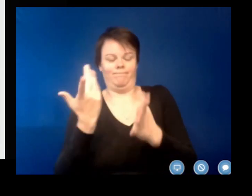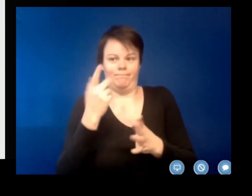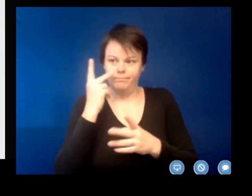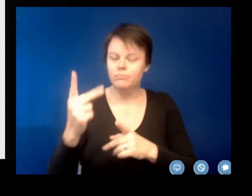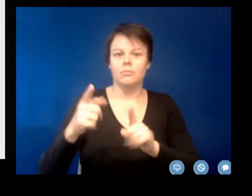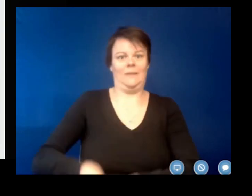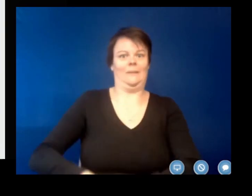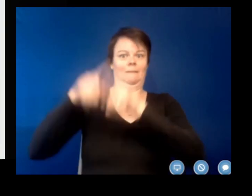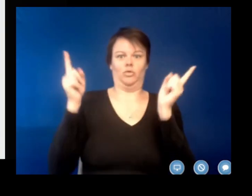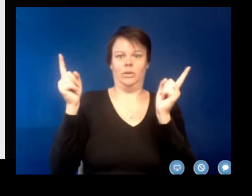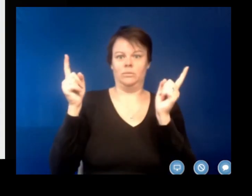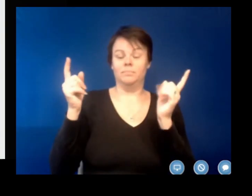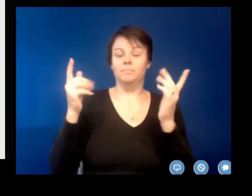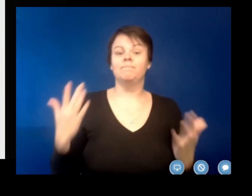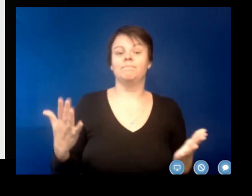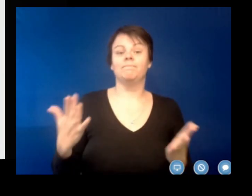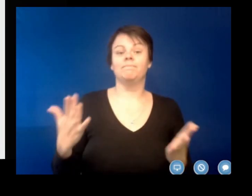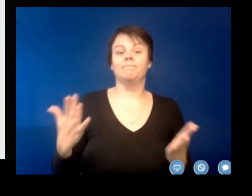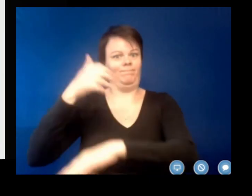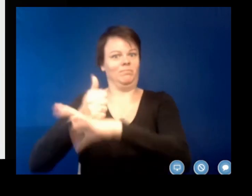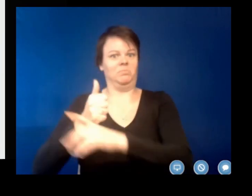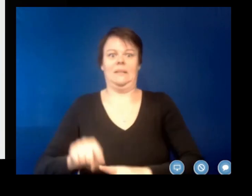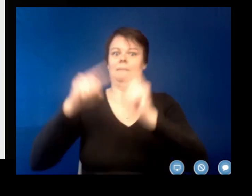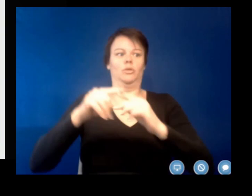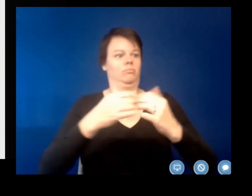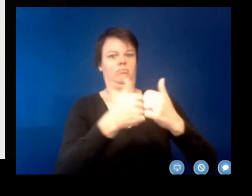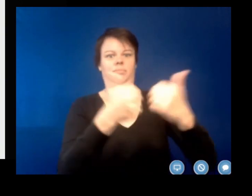British sociologist Roland Robertson